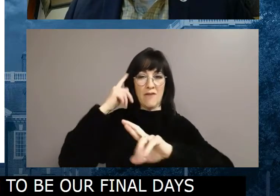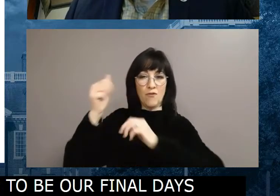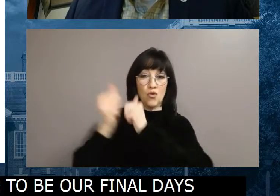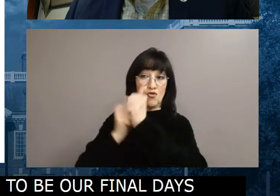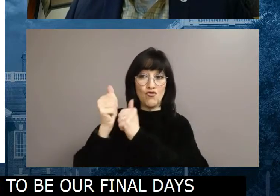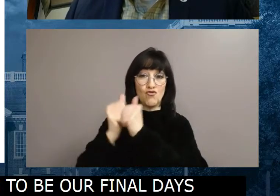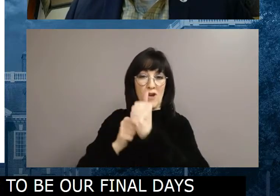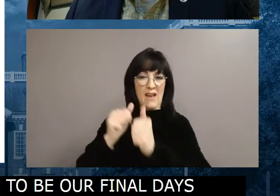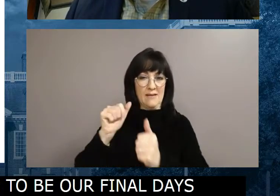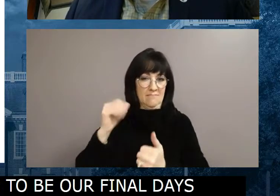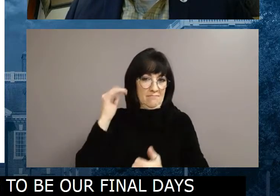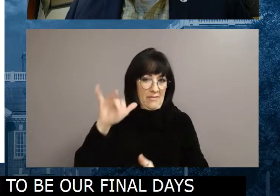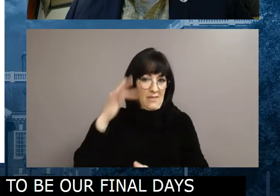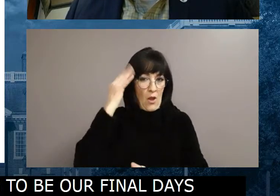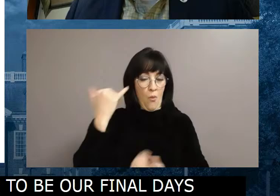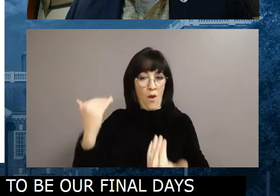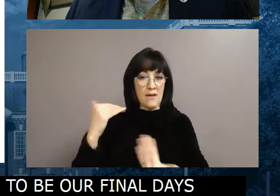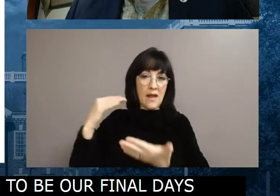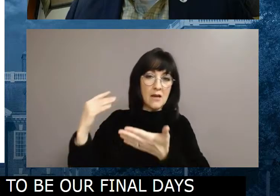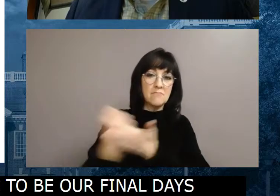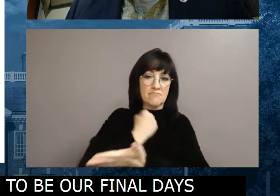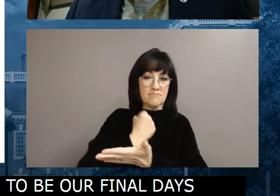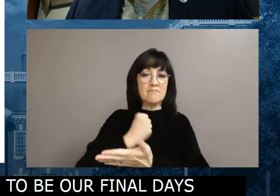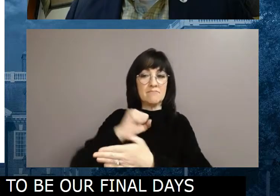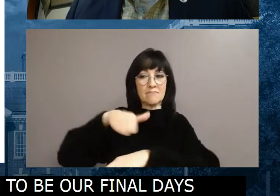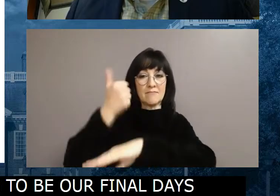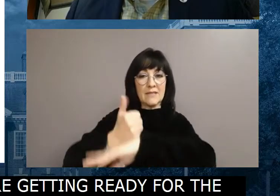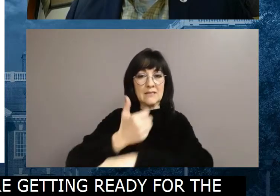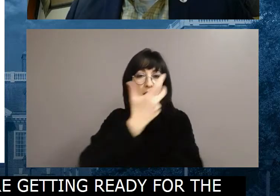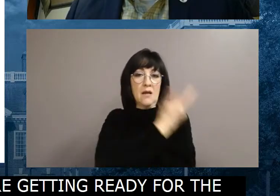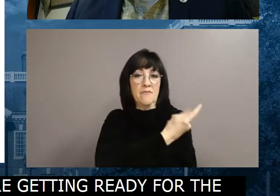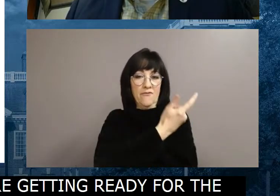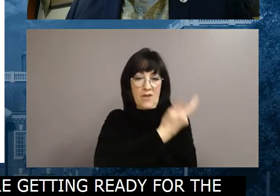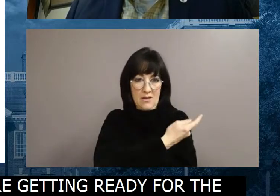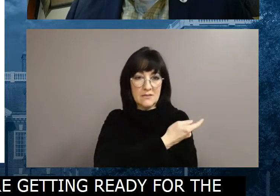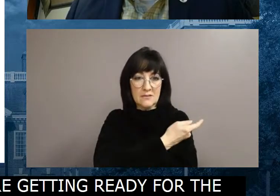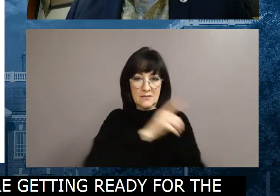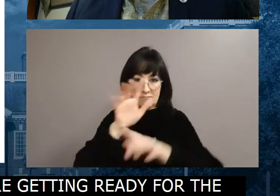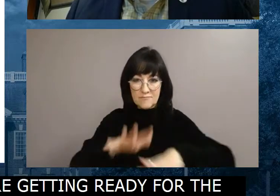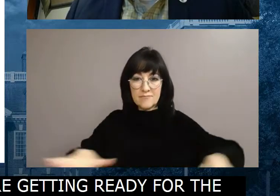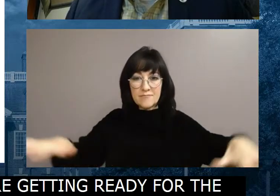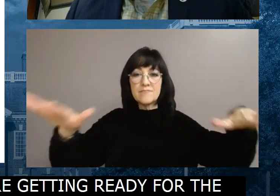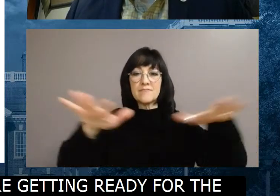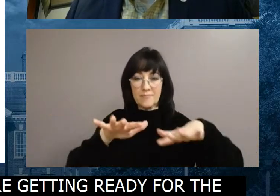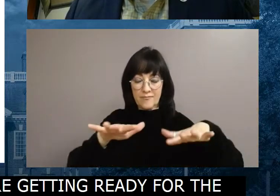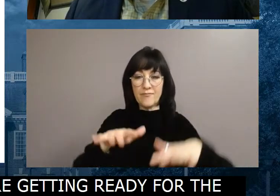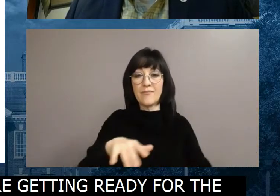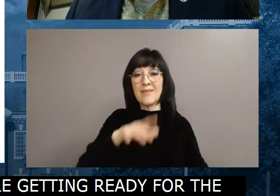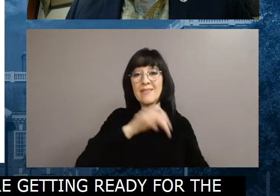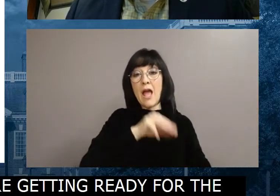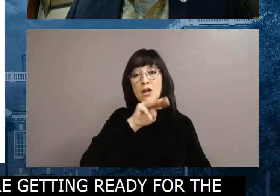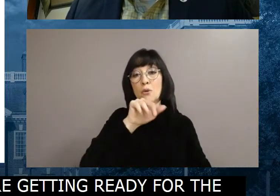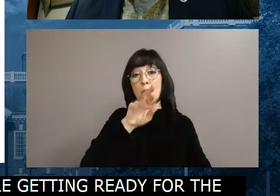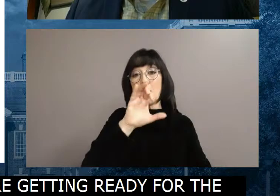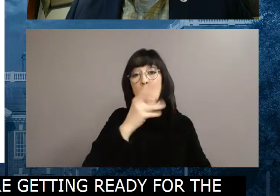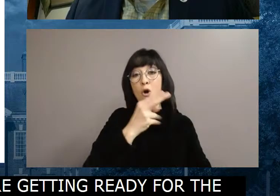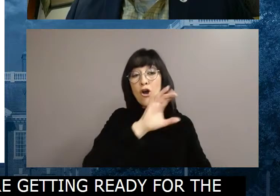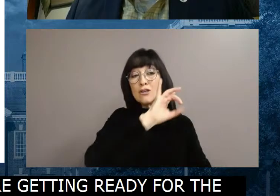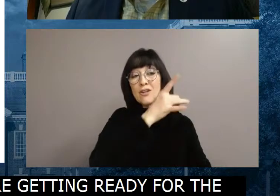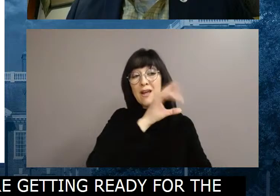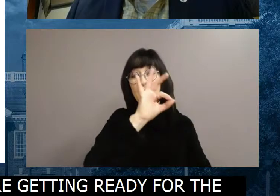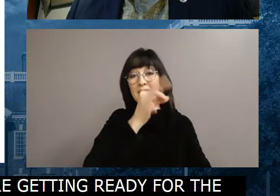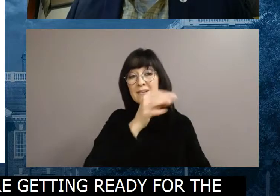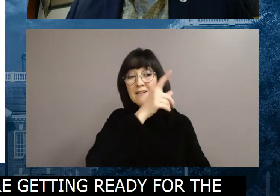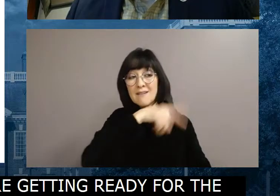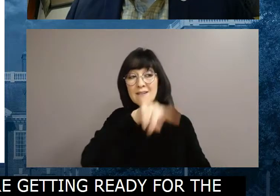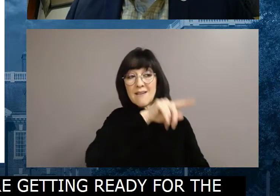doses of individuals that got their vaccination, I believe it was March 8th and 9th. We'll do about 5,000 essential workers